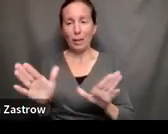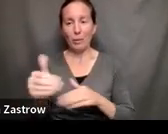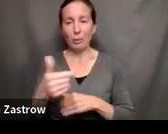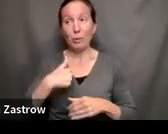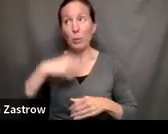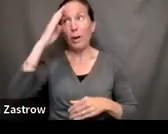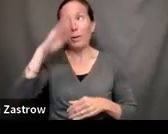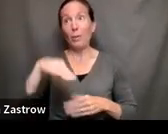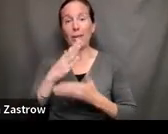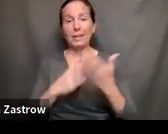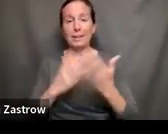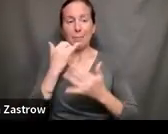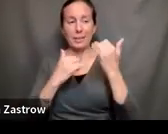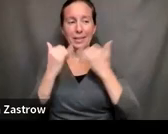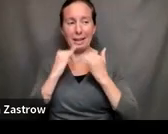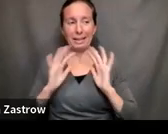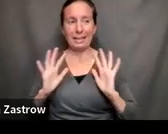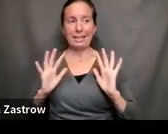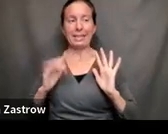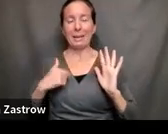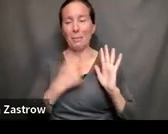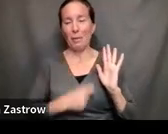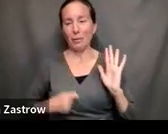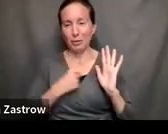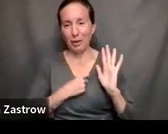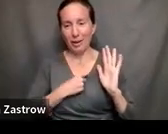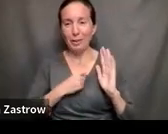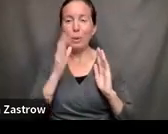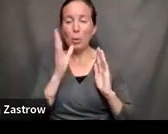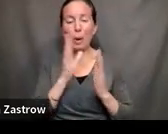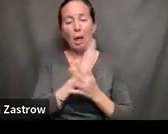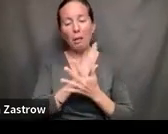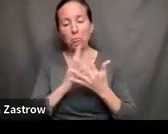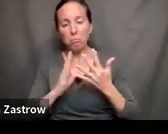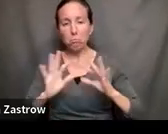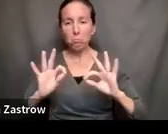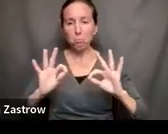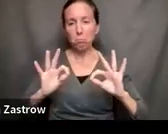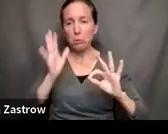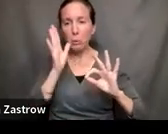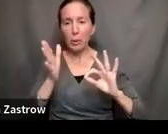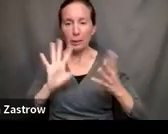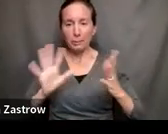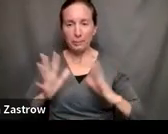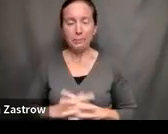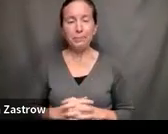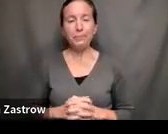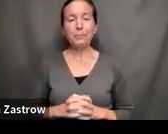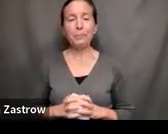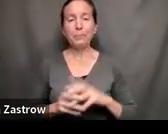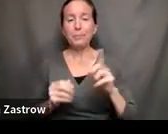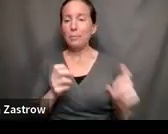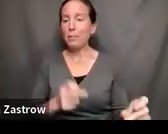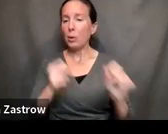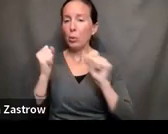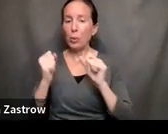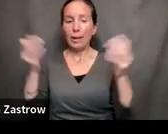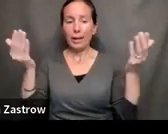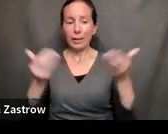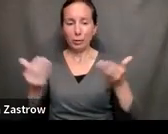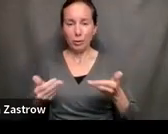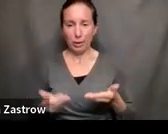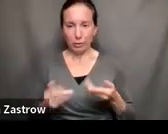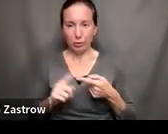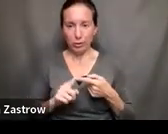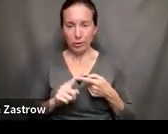on here. I apologize. We'll Not get through it very. though. We will get through it. So we're going to do quick introductions. We're going to